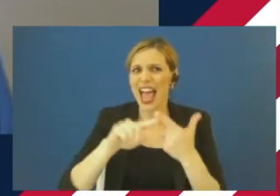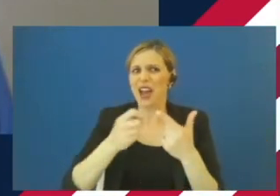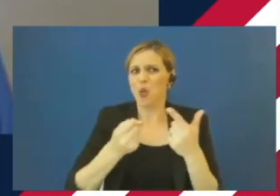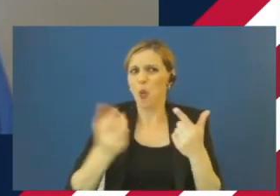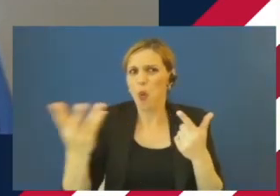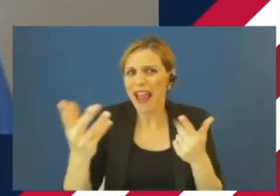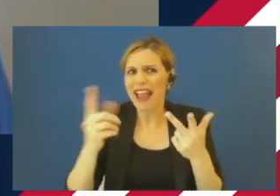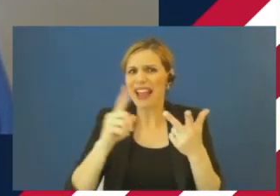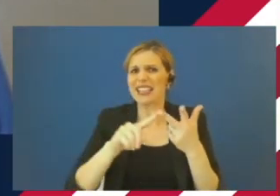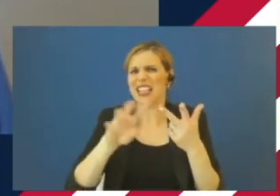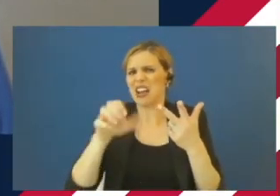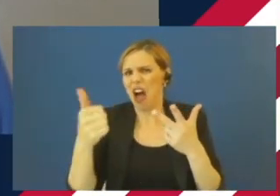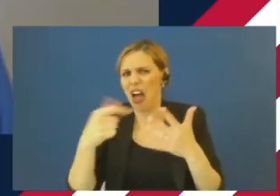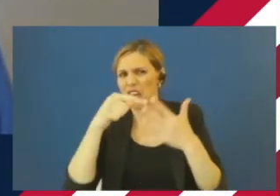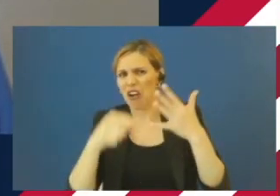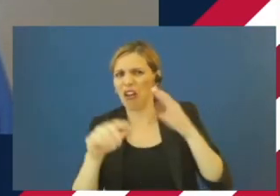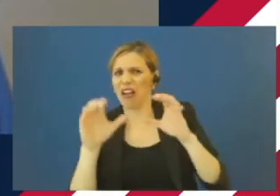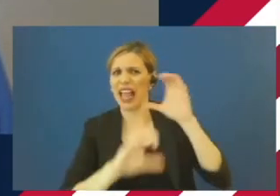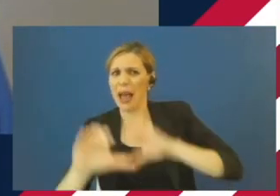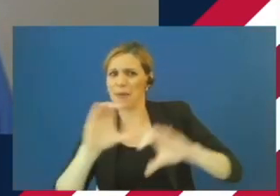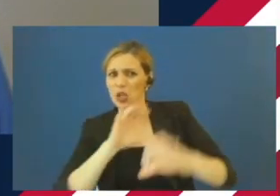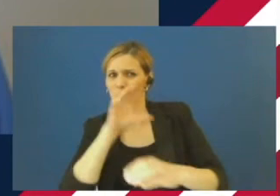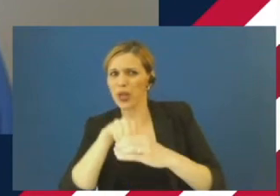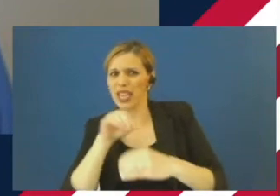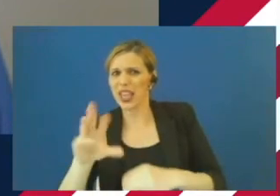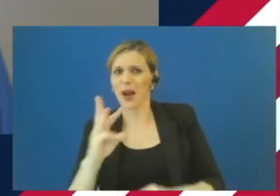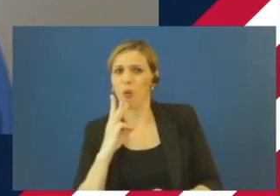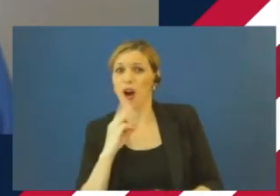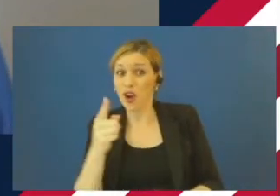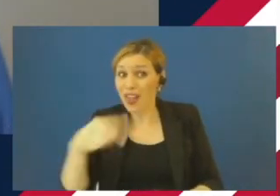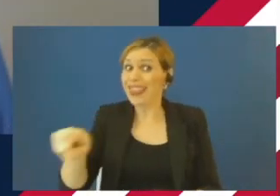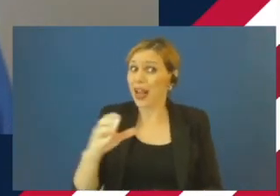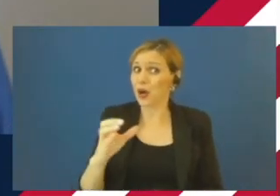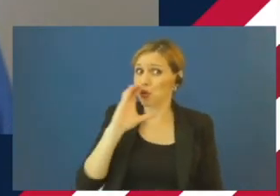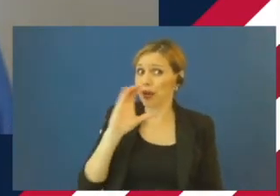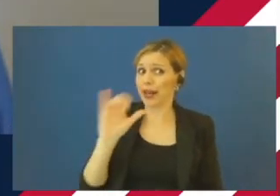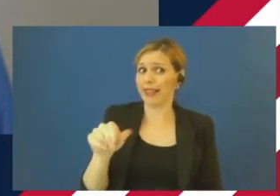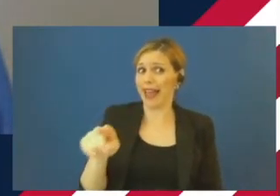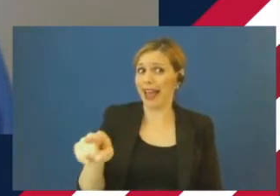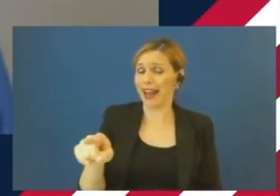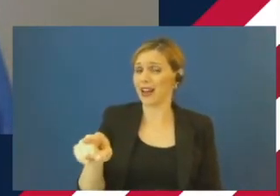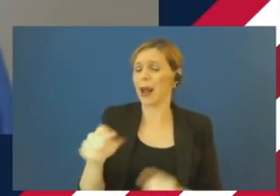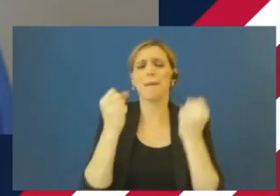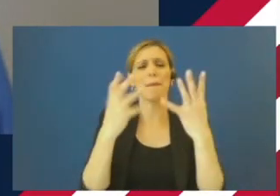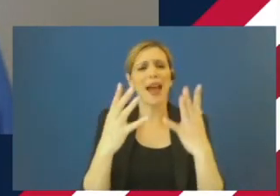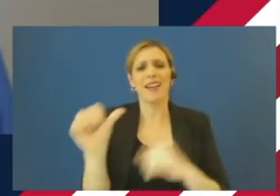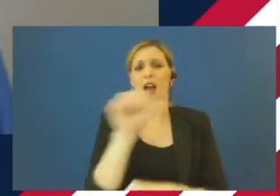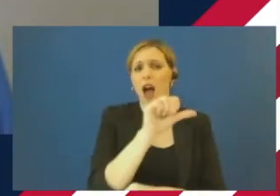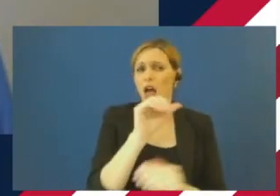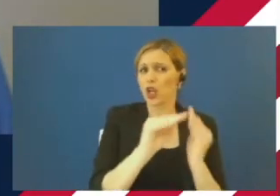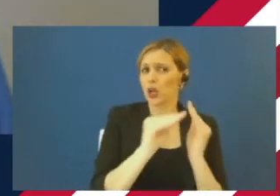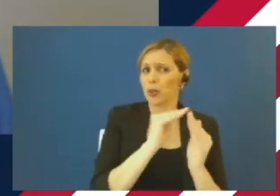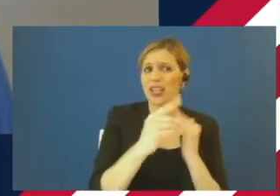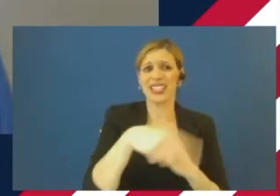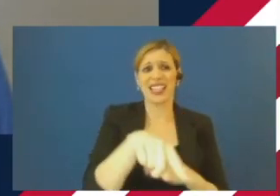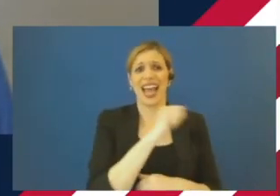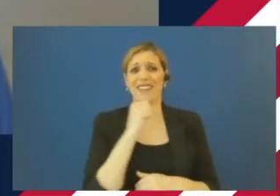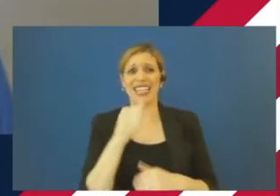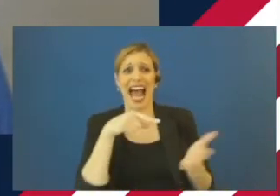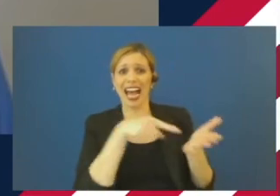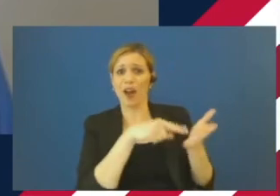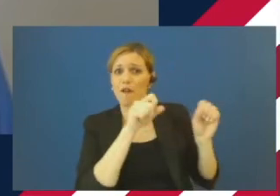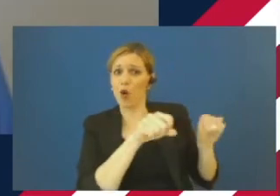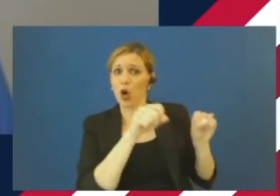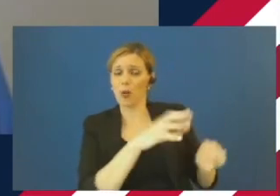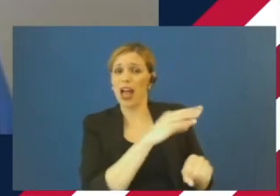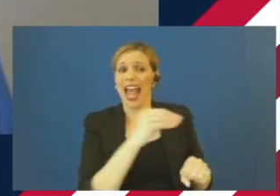and other chemicals. To many communities have unaffordable and unregulated water service and inadequate wastewater